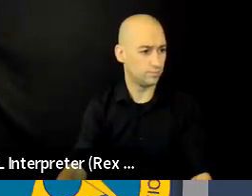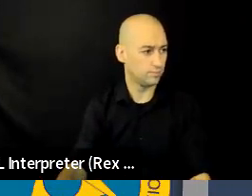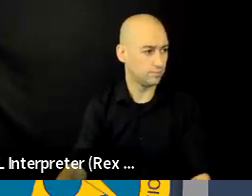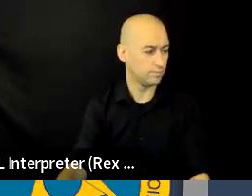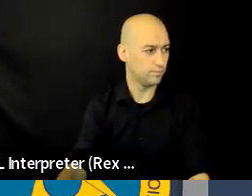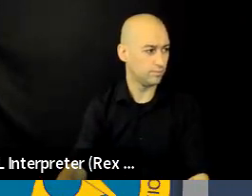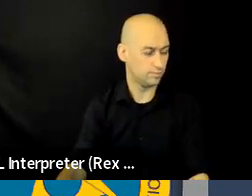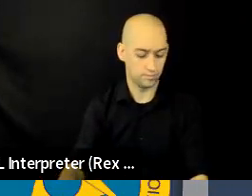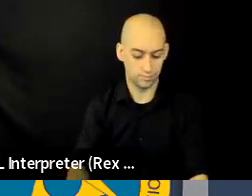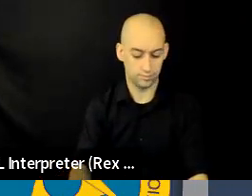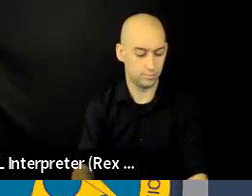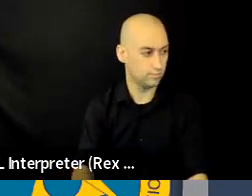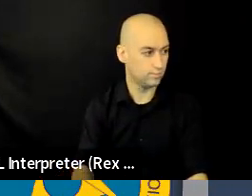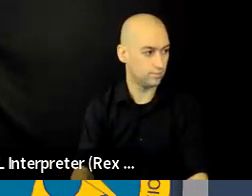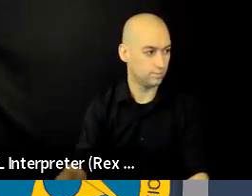these items?